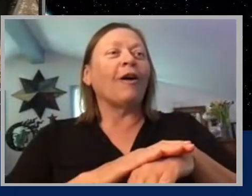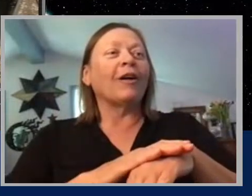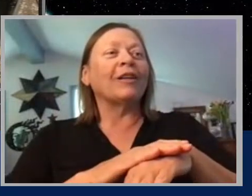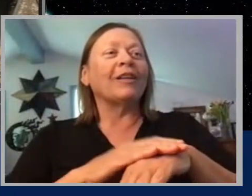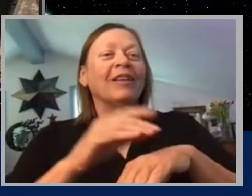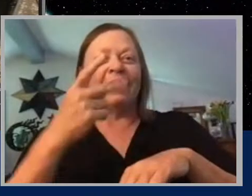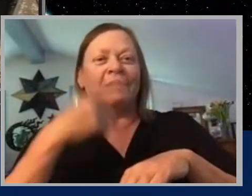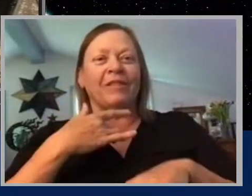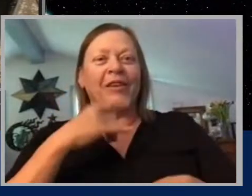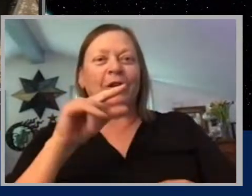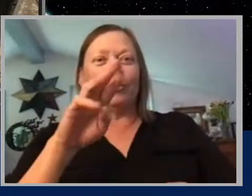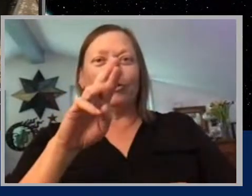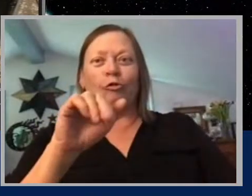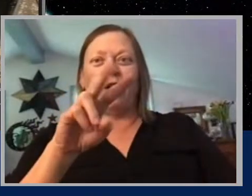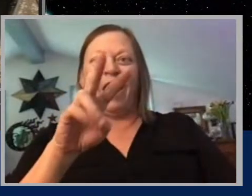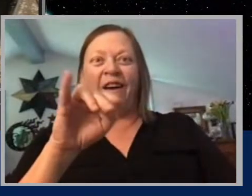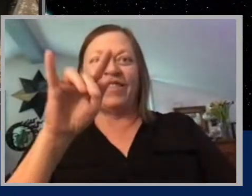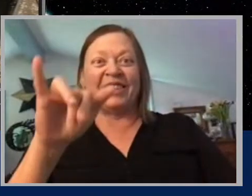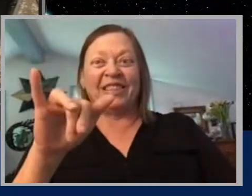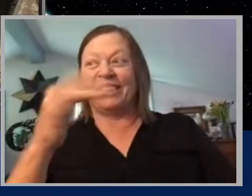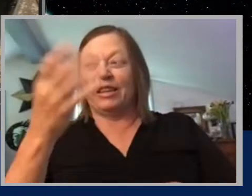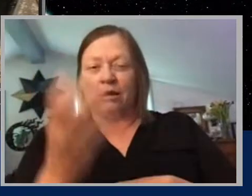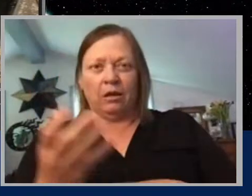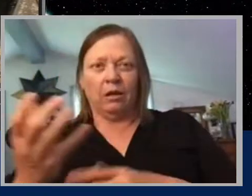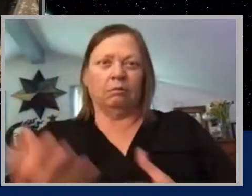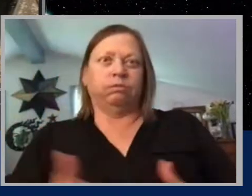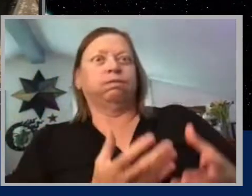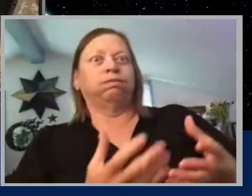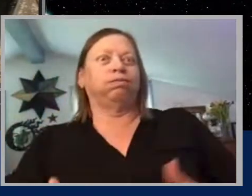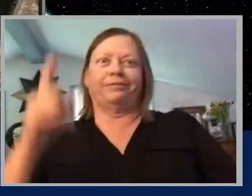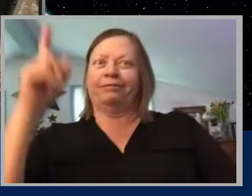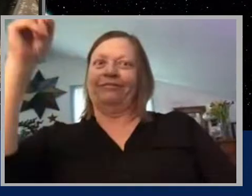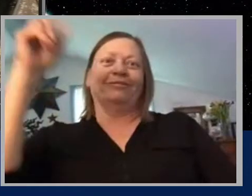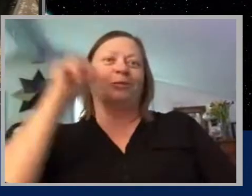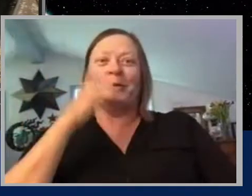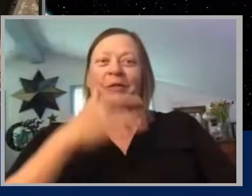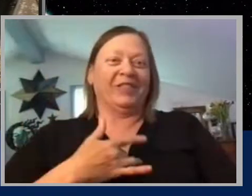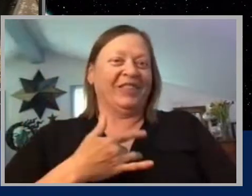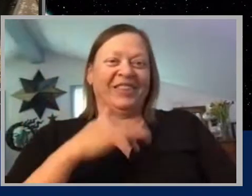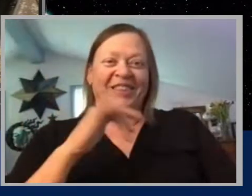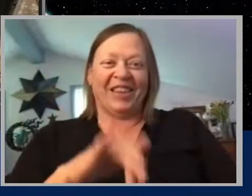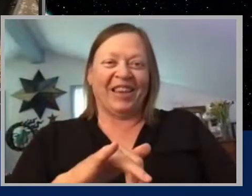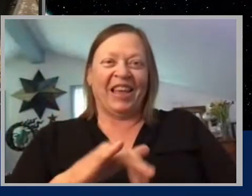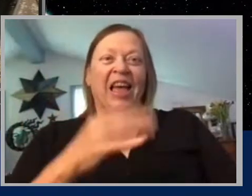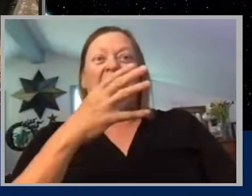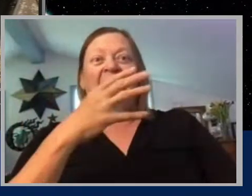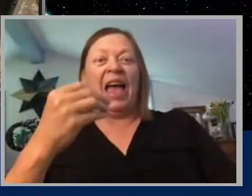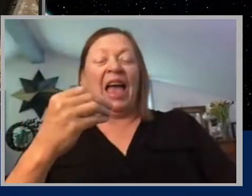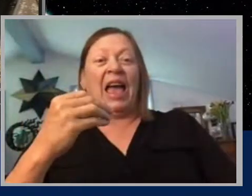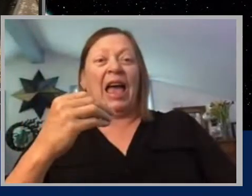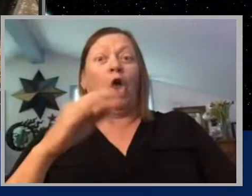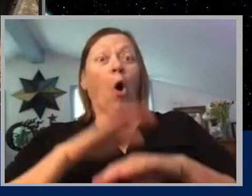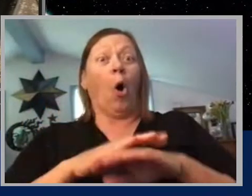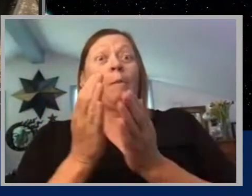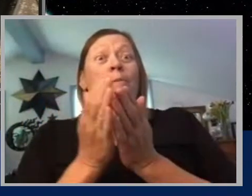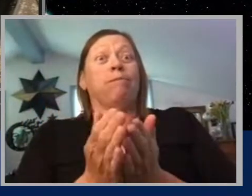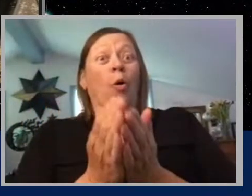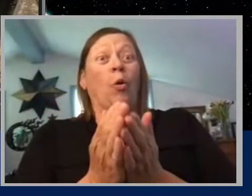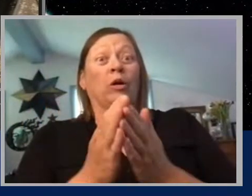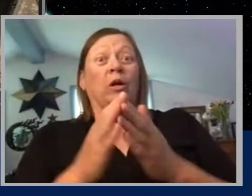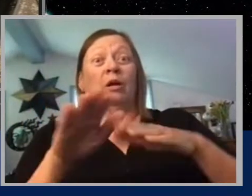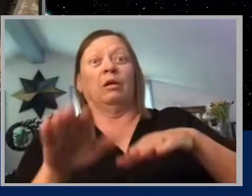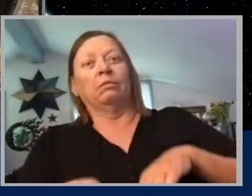shouldn't be a thing. And then you come down here and it's not only, now there's gravity, the deck is moving underneath you. Very gentle.